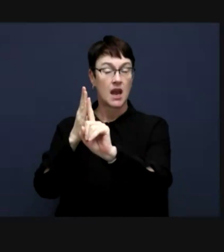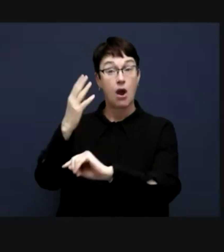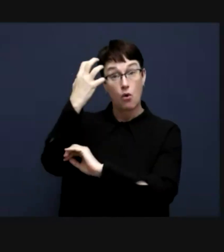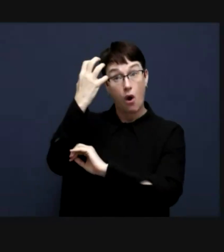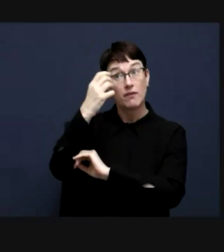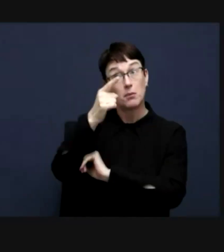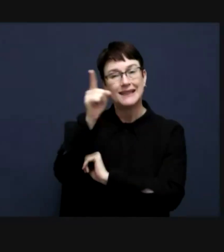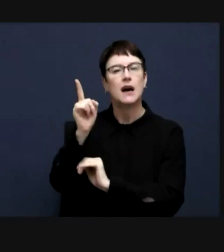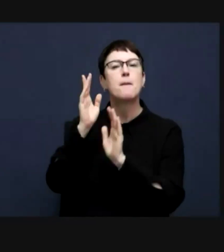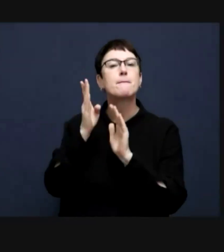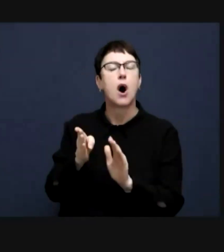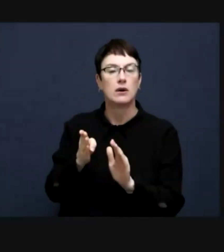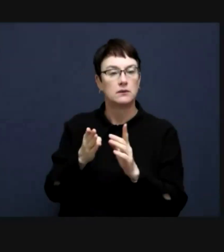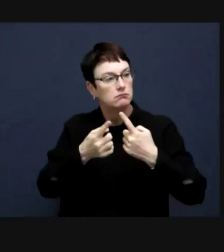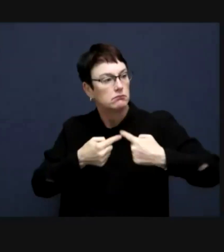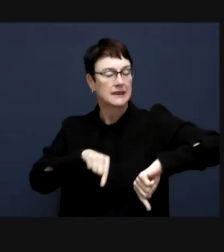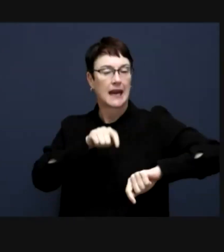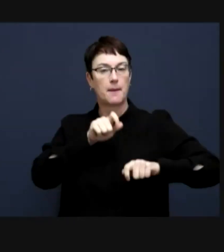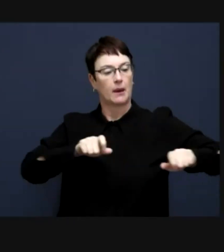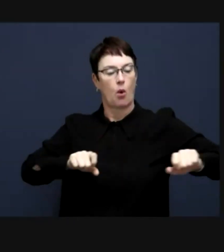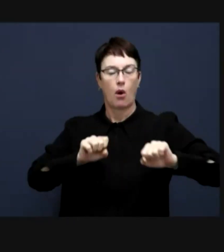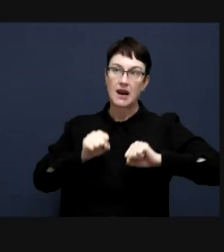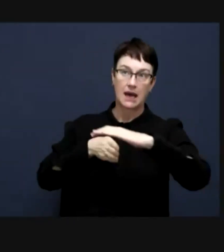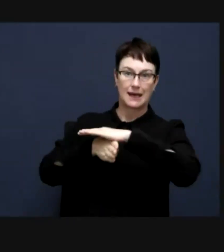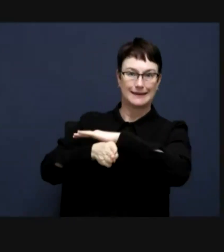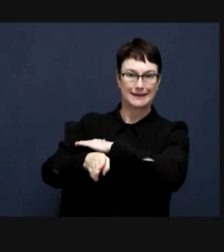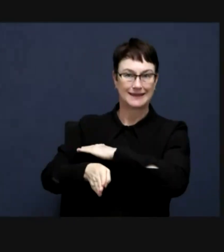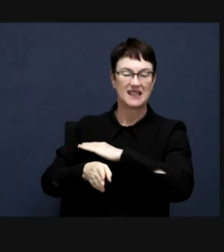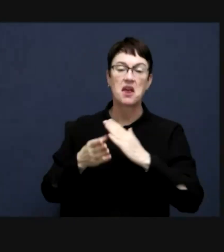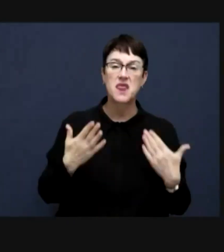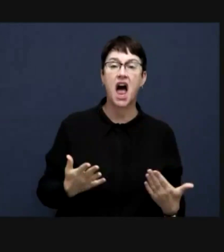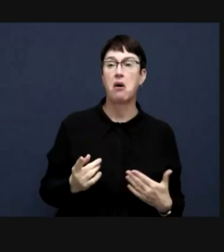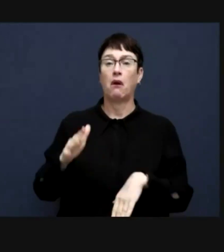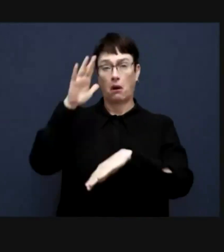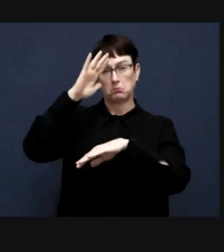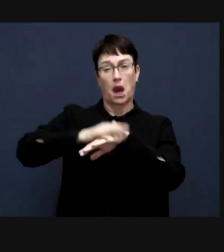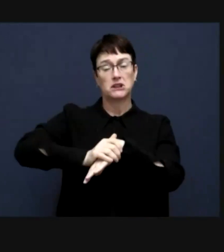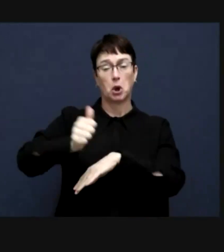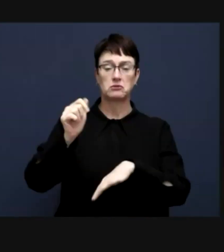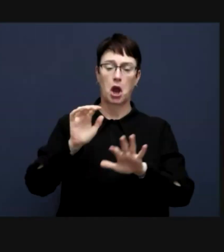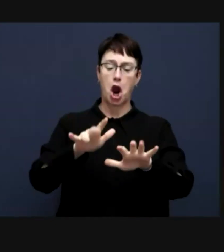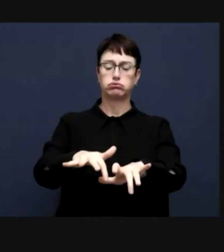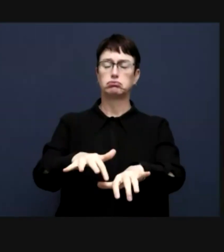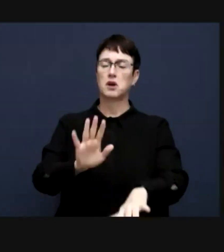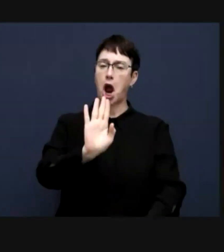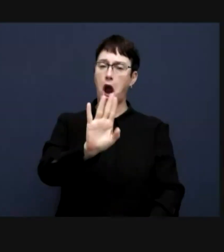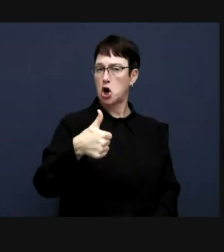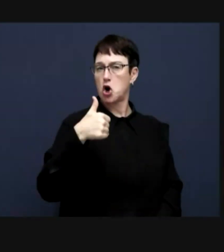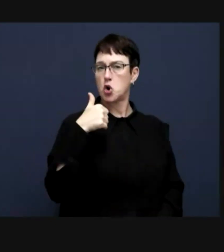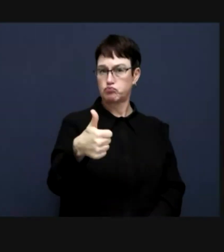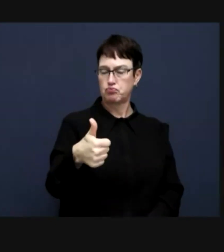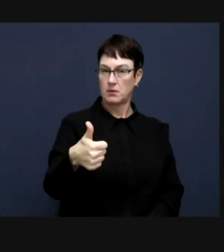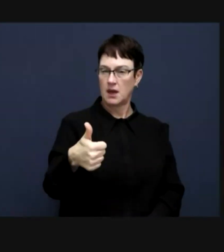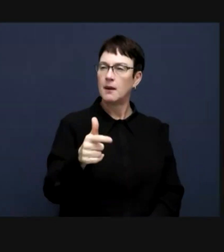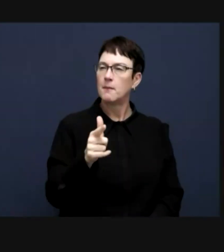expert just using a screen reader once to say, okay, there is no problem here, will not guarantee that the website is actually